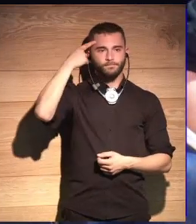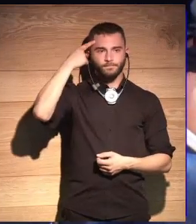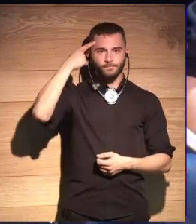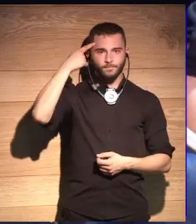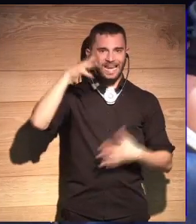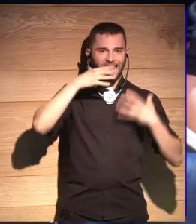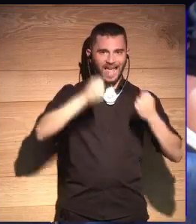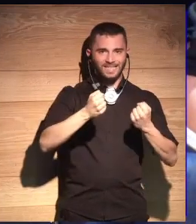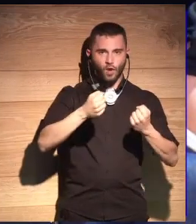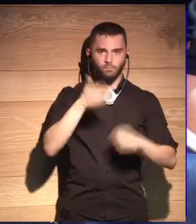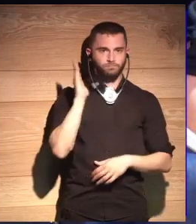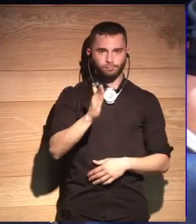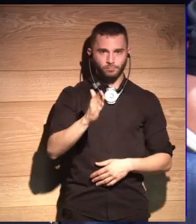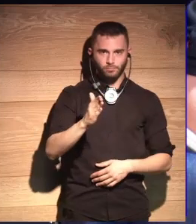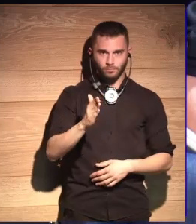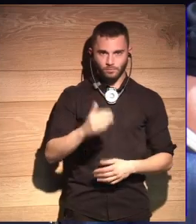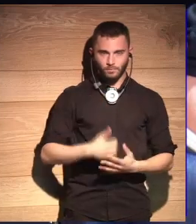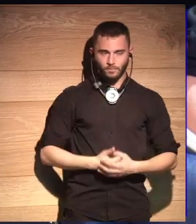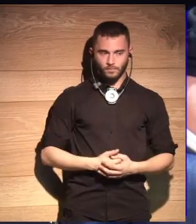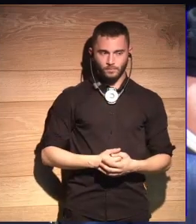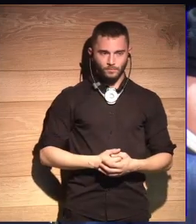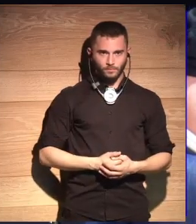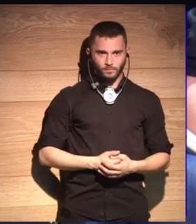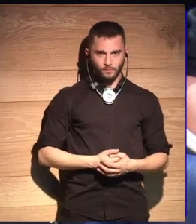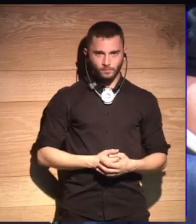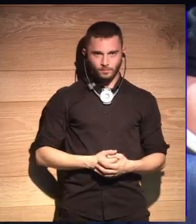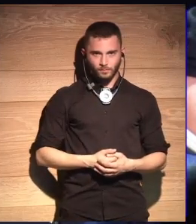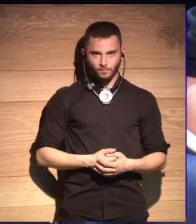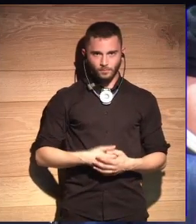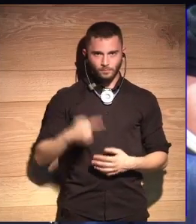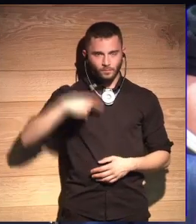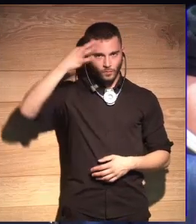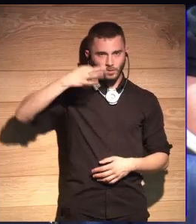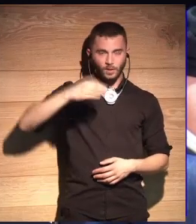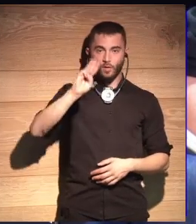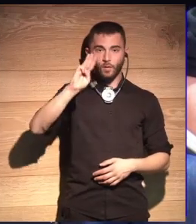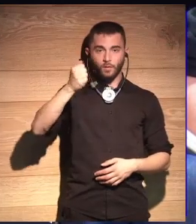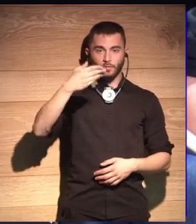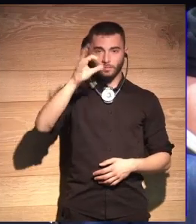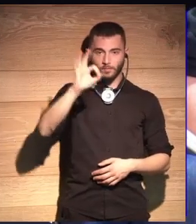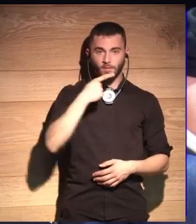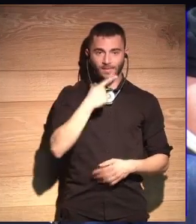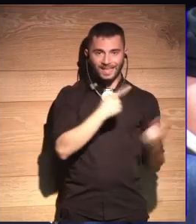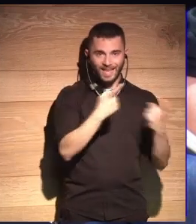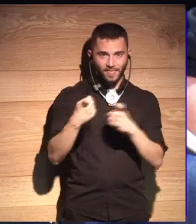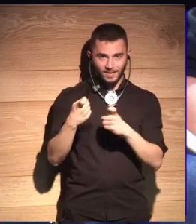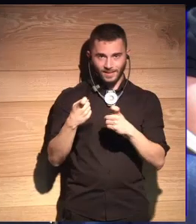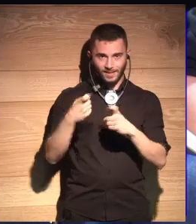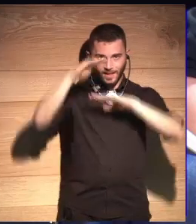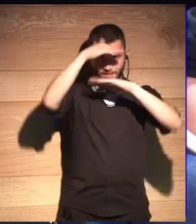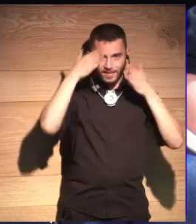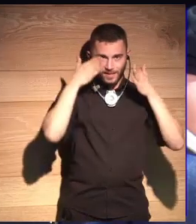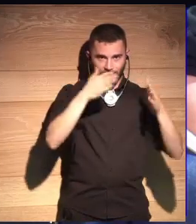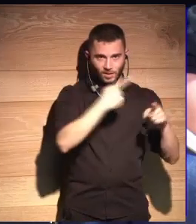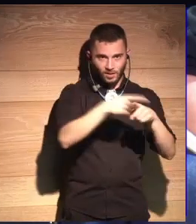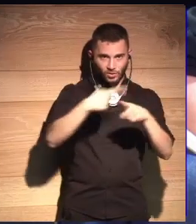which people's I mean, I think Pablo was talking earlier about the need to focus on some of the material aspects